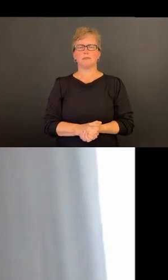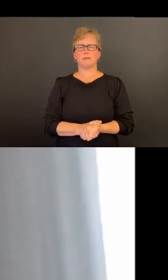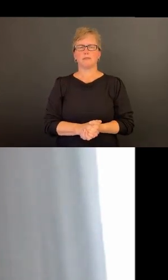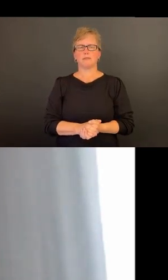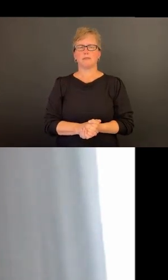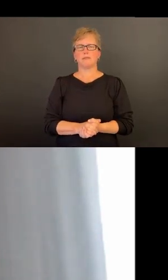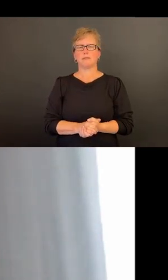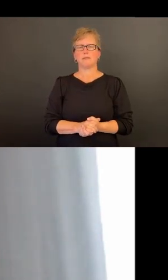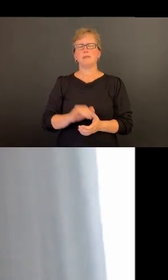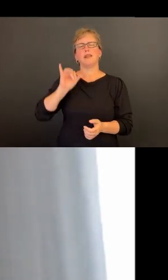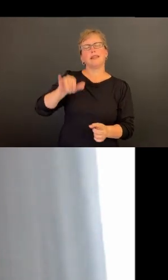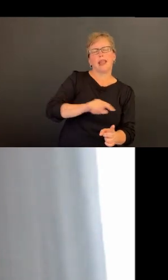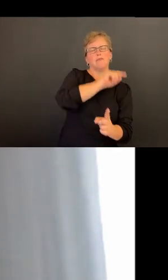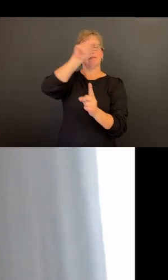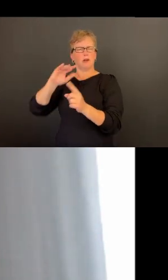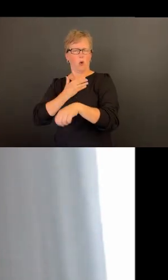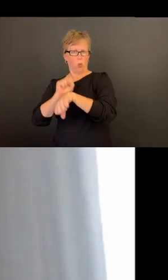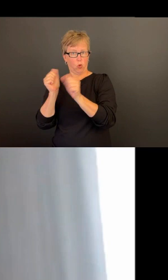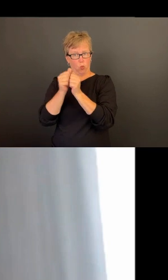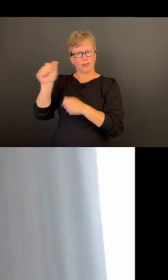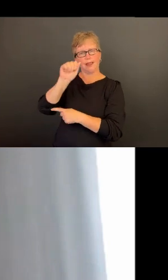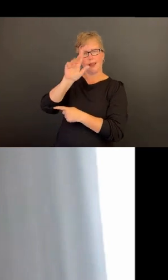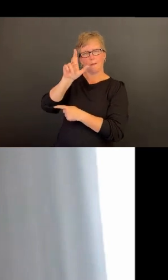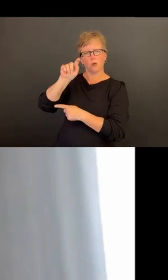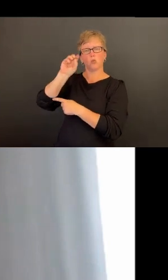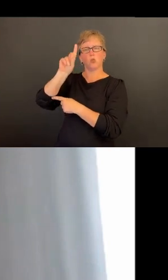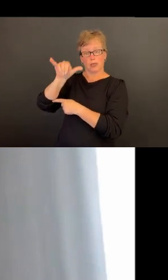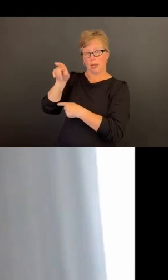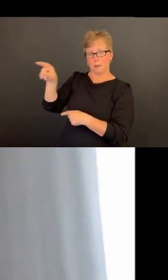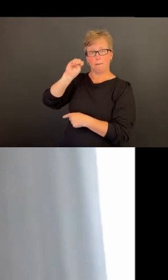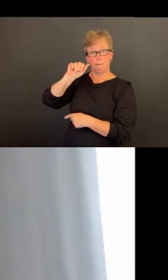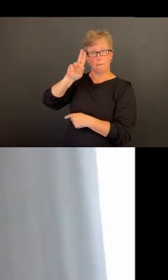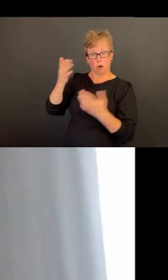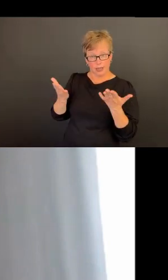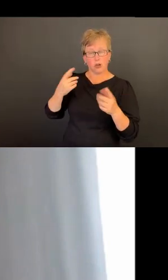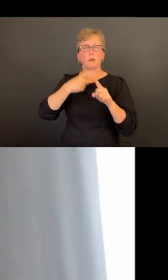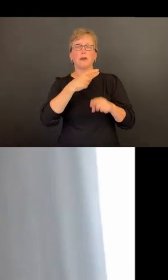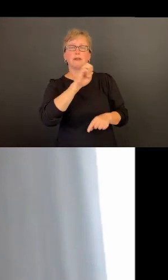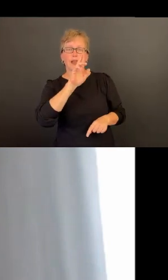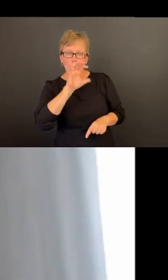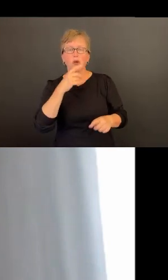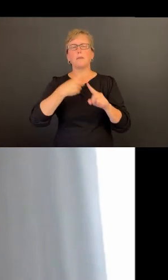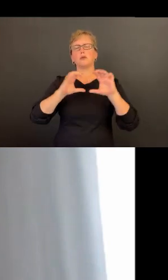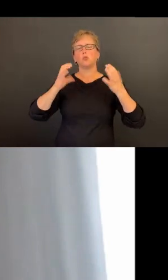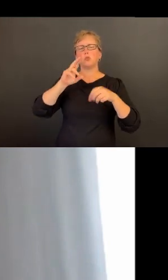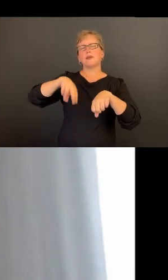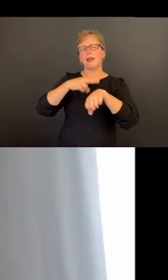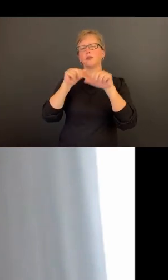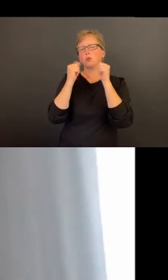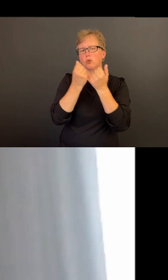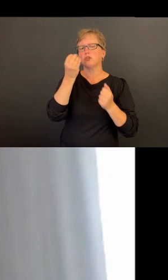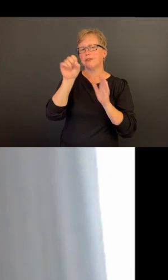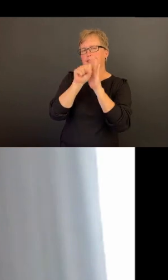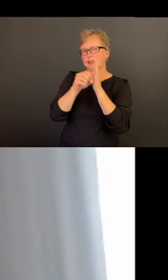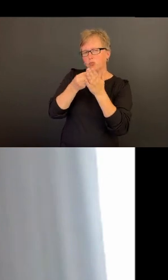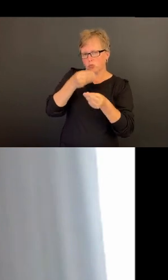people so we can have the greatest impact together? Which really brings me to the role that we're playing today with ABLE Today, and